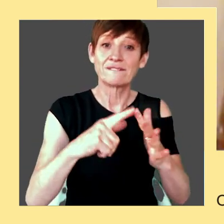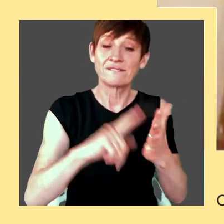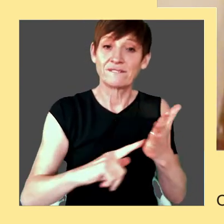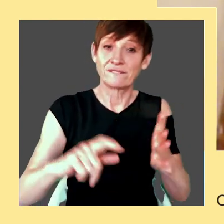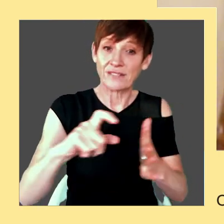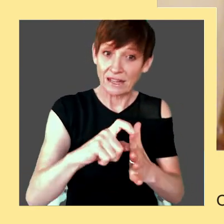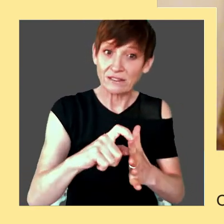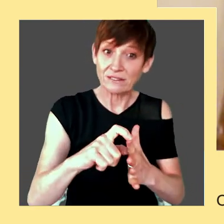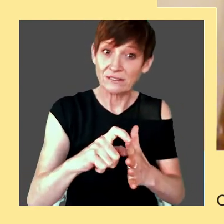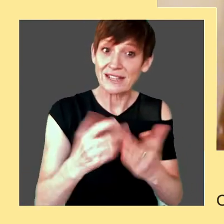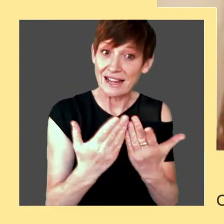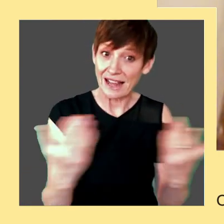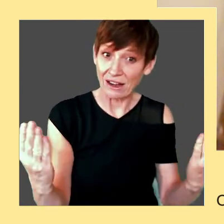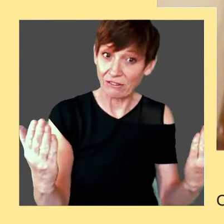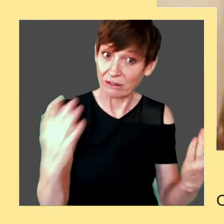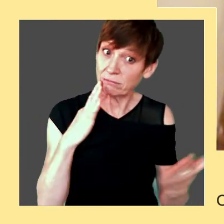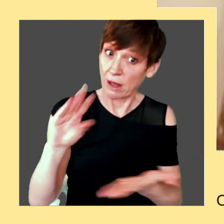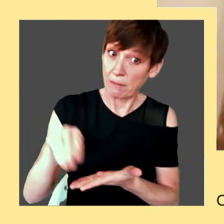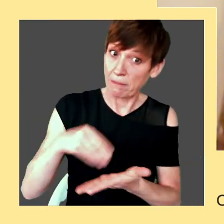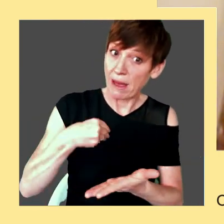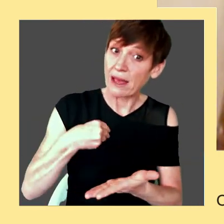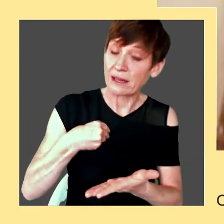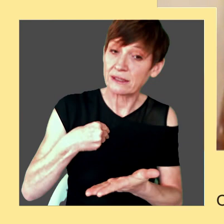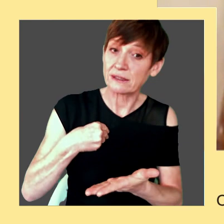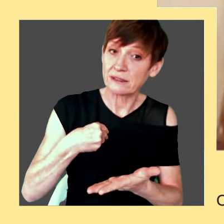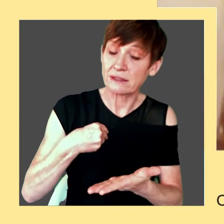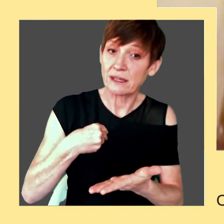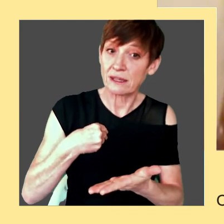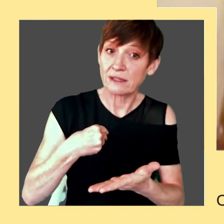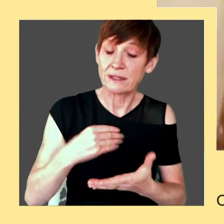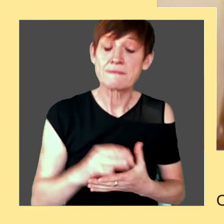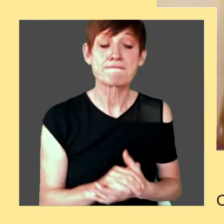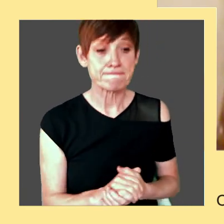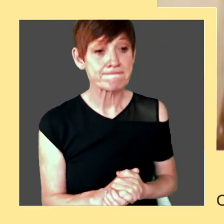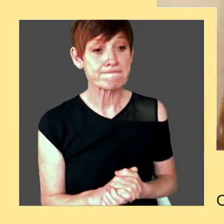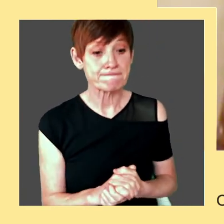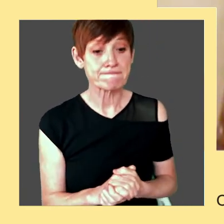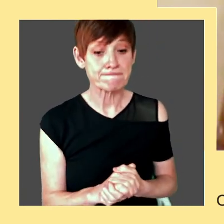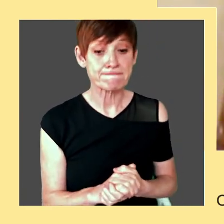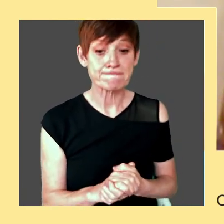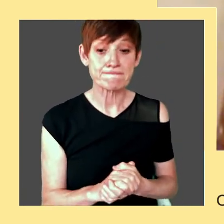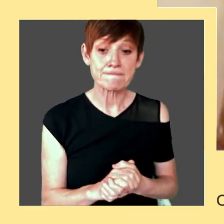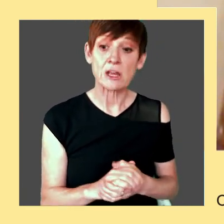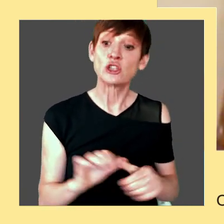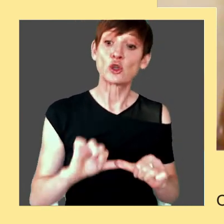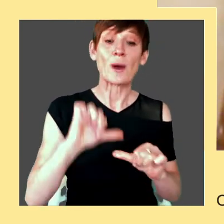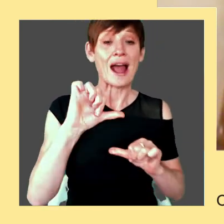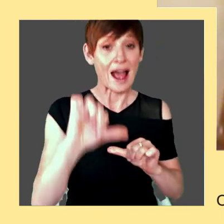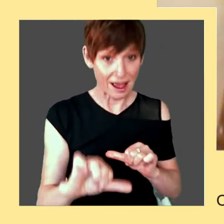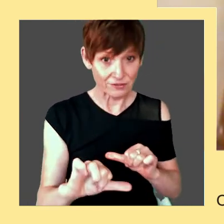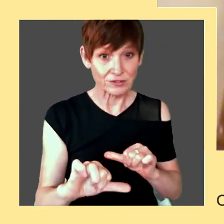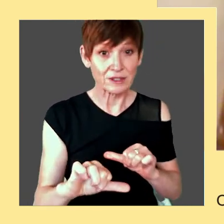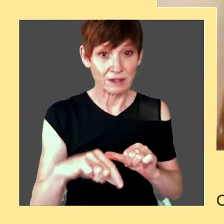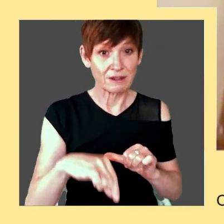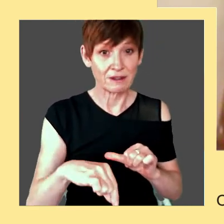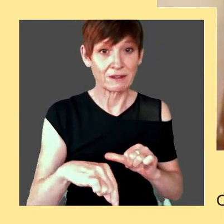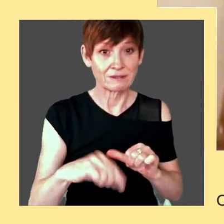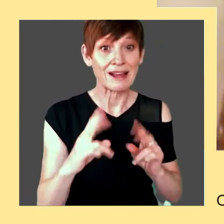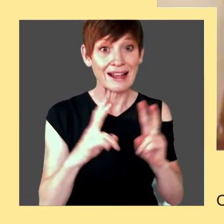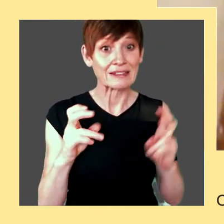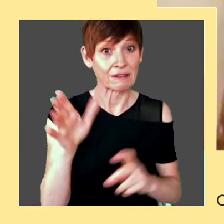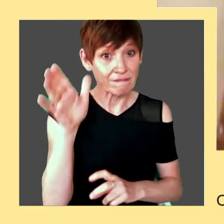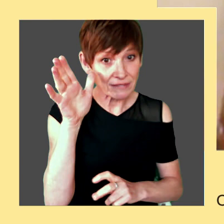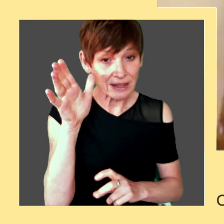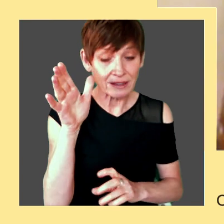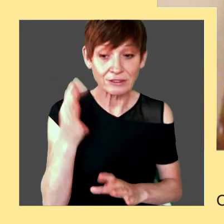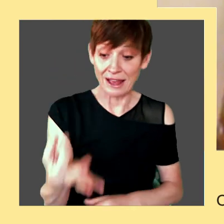maybe 3 or 4 after my graduation, and after I did at Castlefield, I invited to